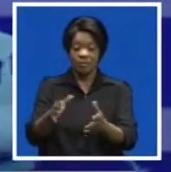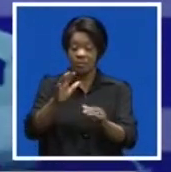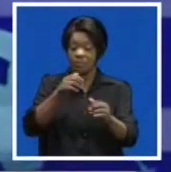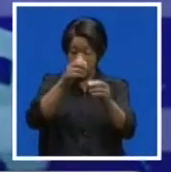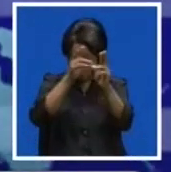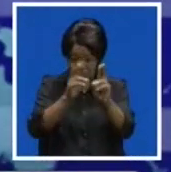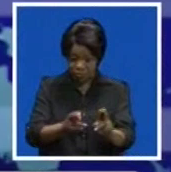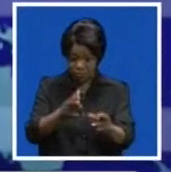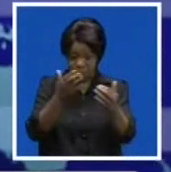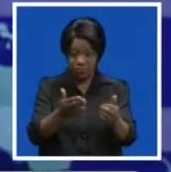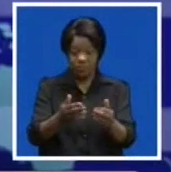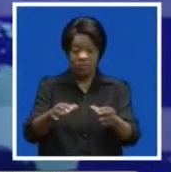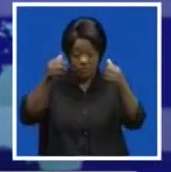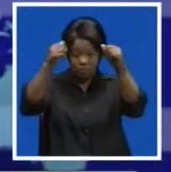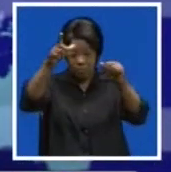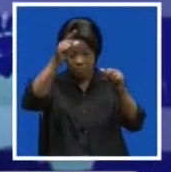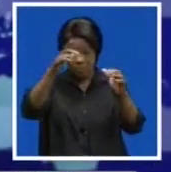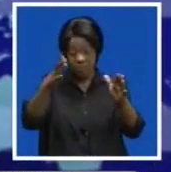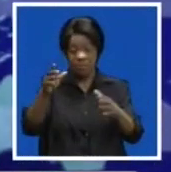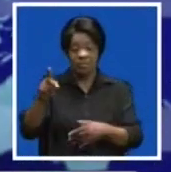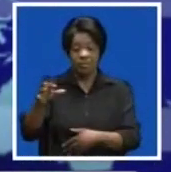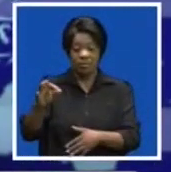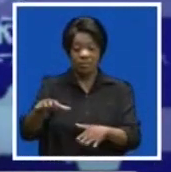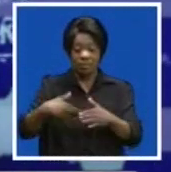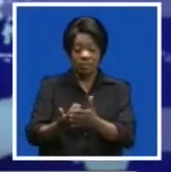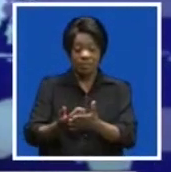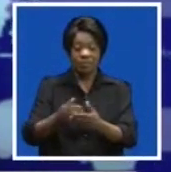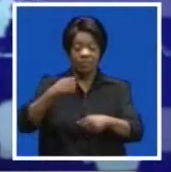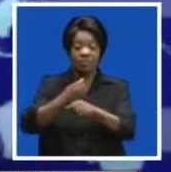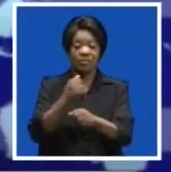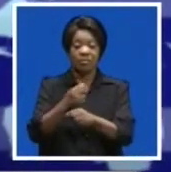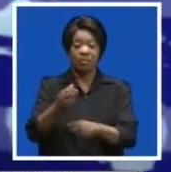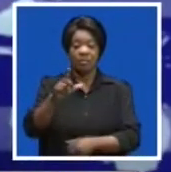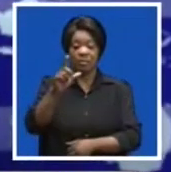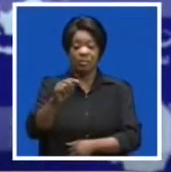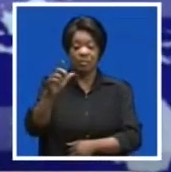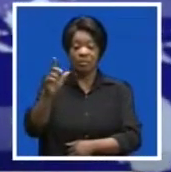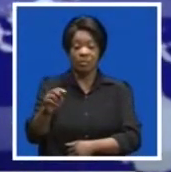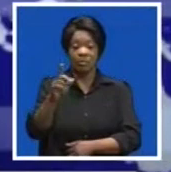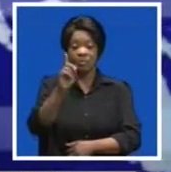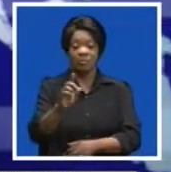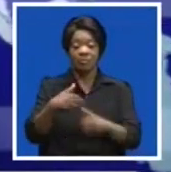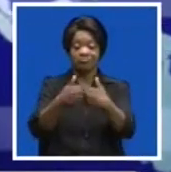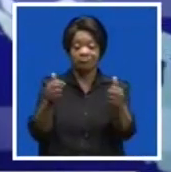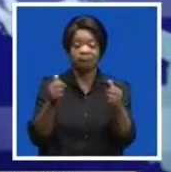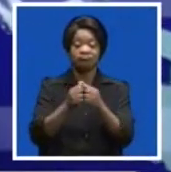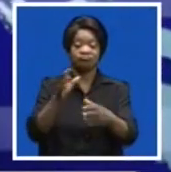from a named opposition party and its foreign funders ahead of the 2021 general elections.